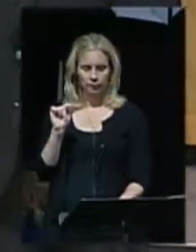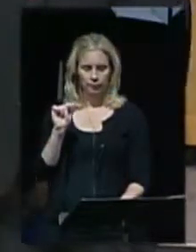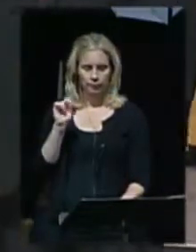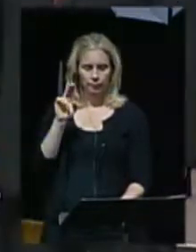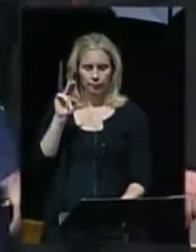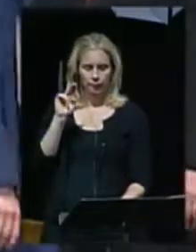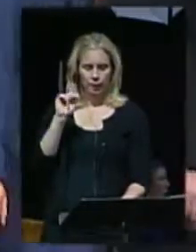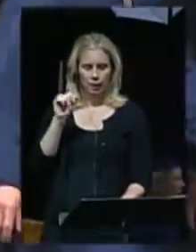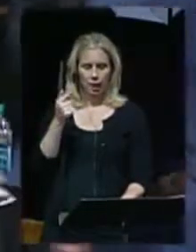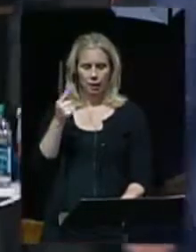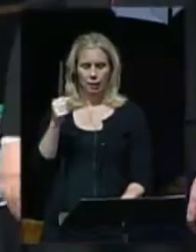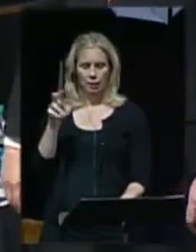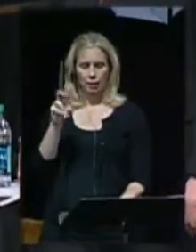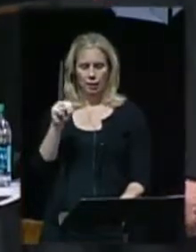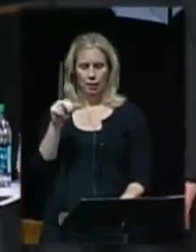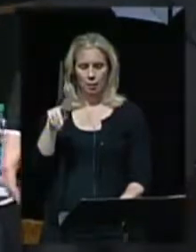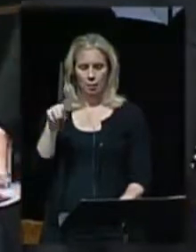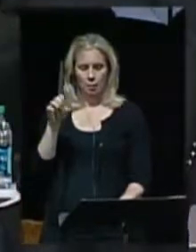Nathan Potts.